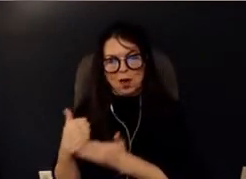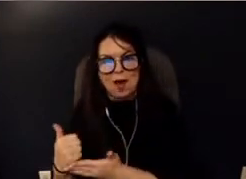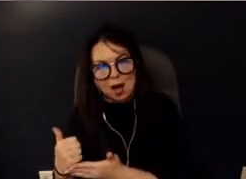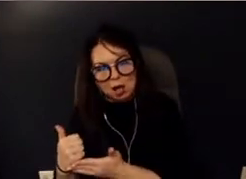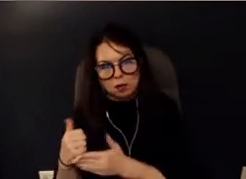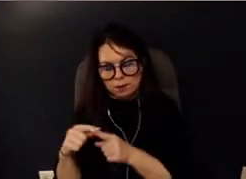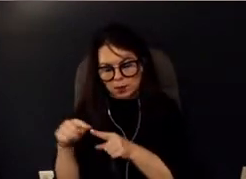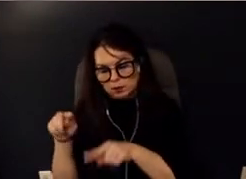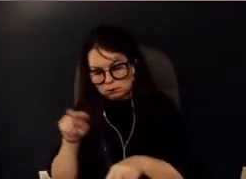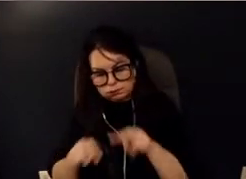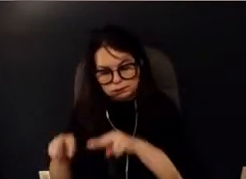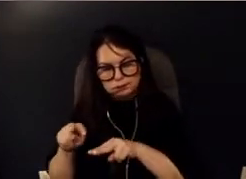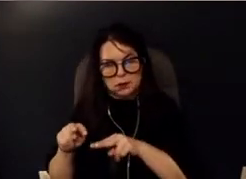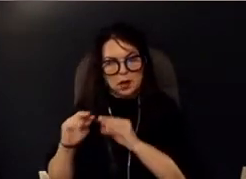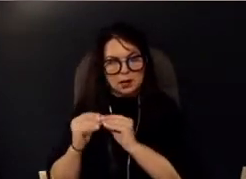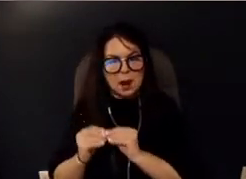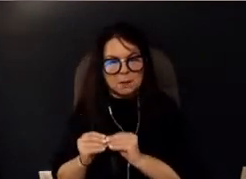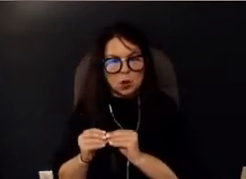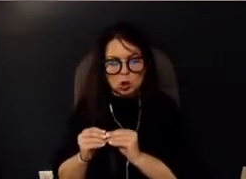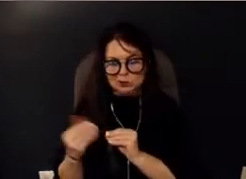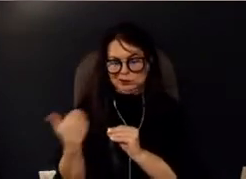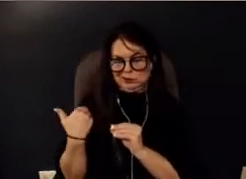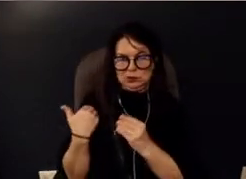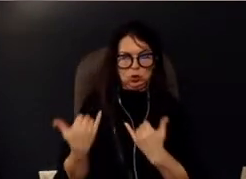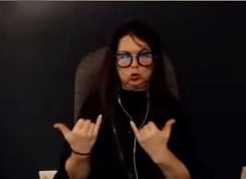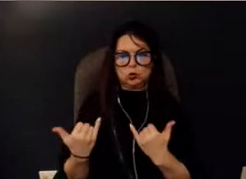staff were deeply engaged in